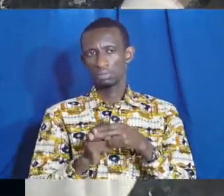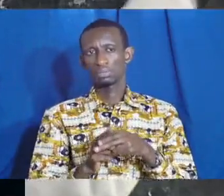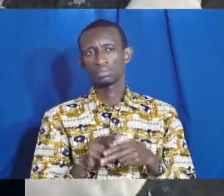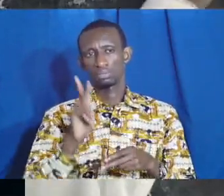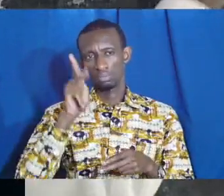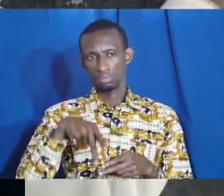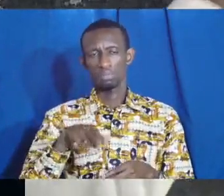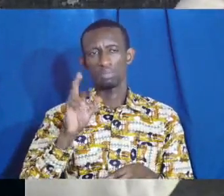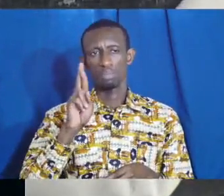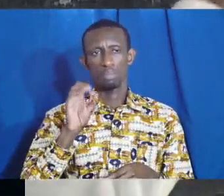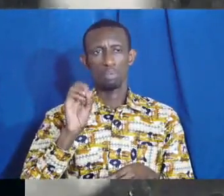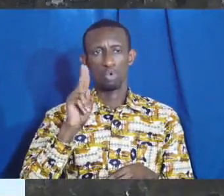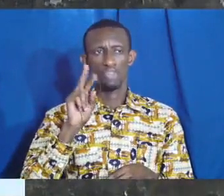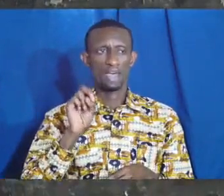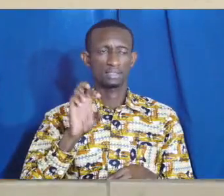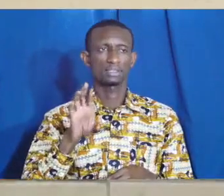products.